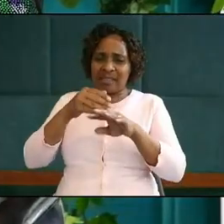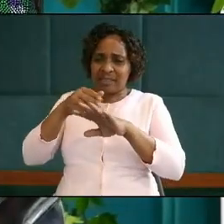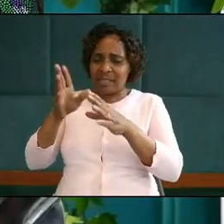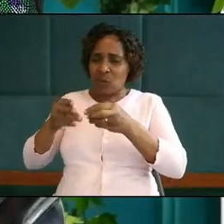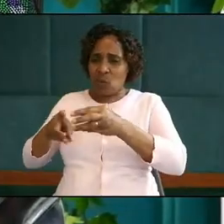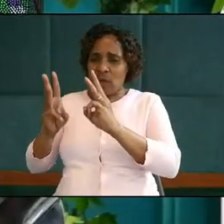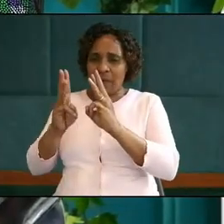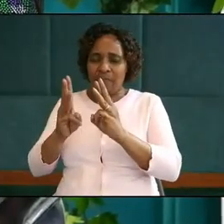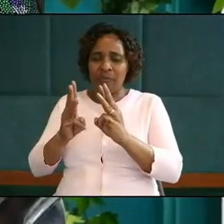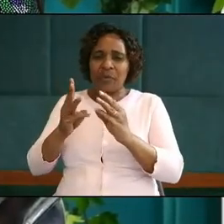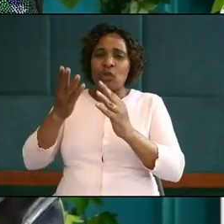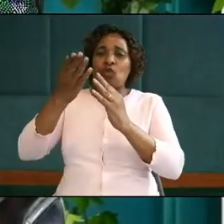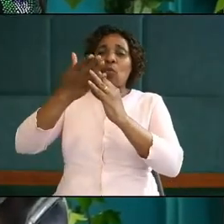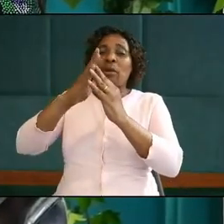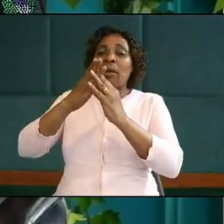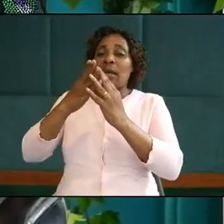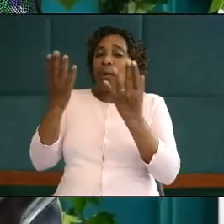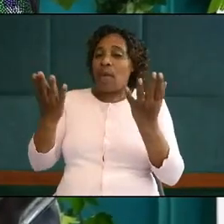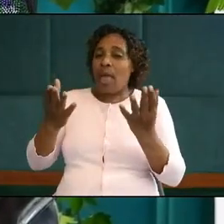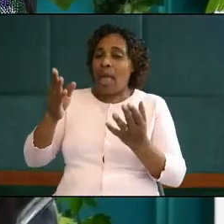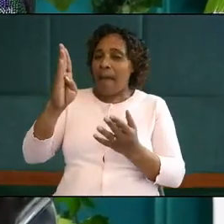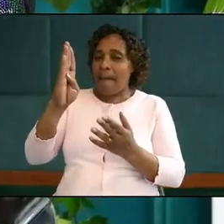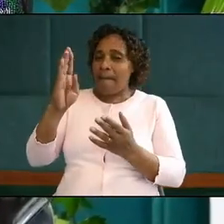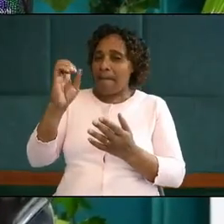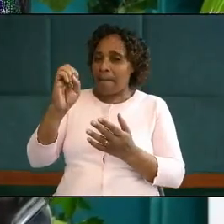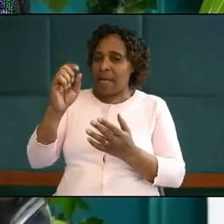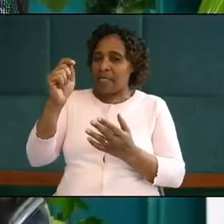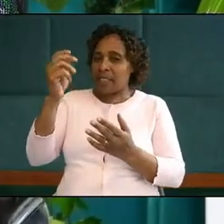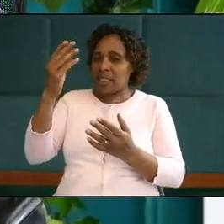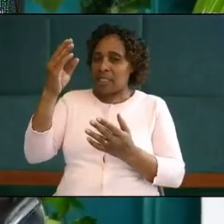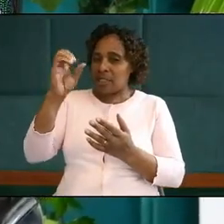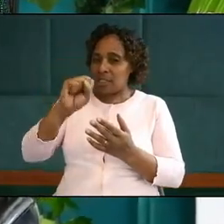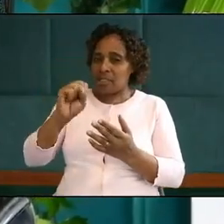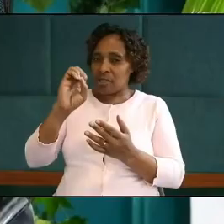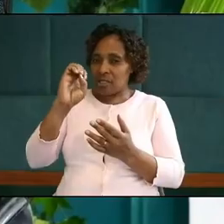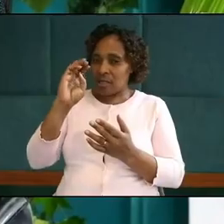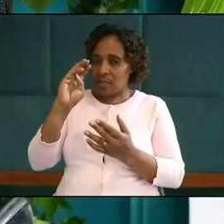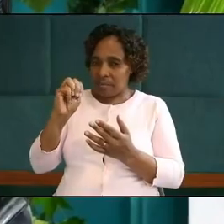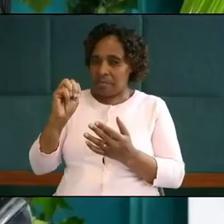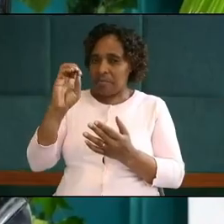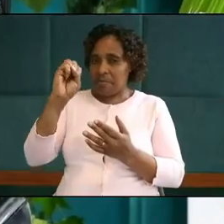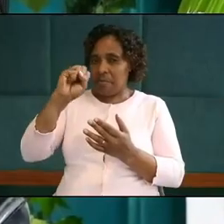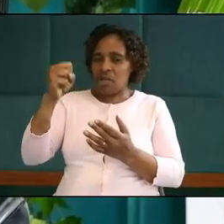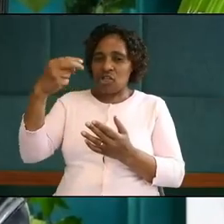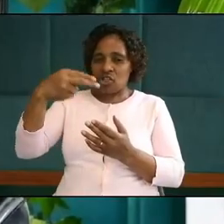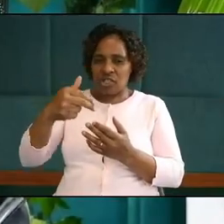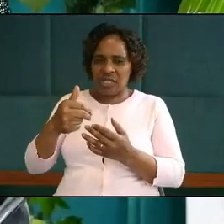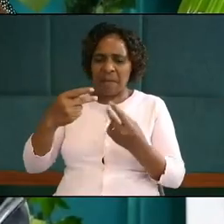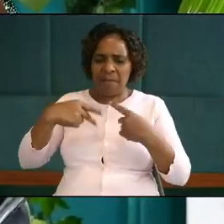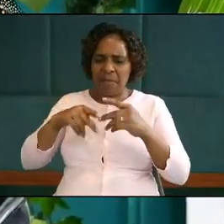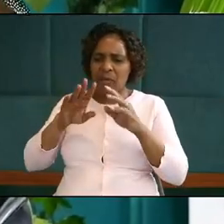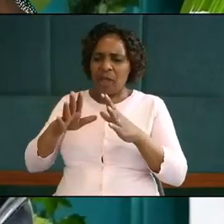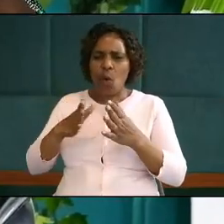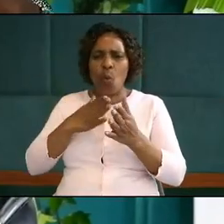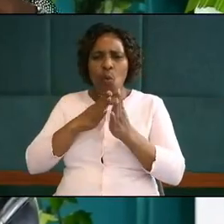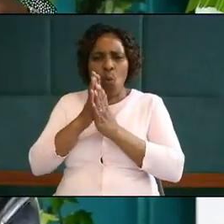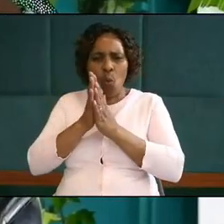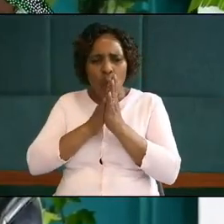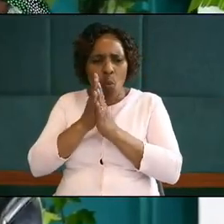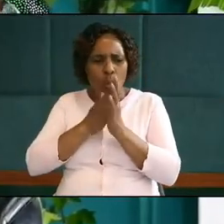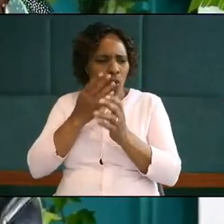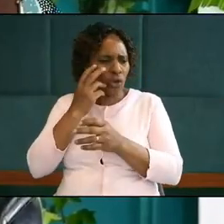Now, towards the border of Beth Shemesh. Now, at the border of Beth Shemesh, there were people there who were curious because you